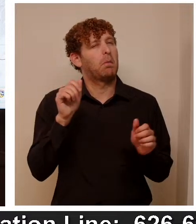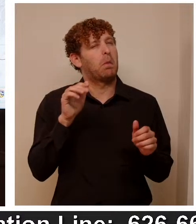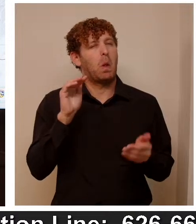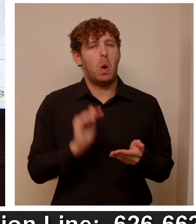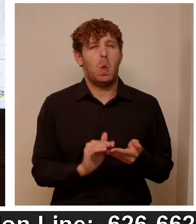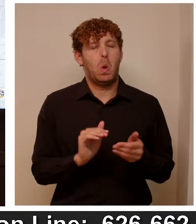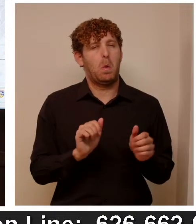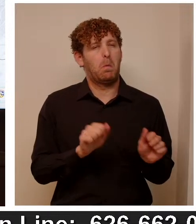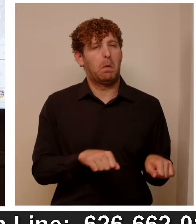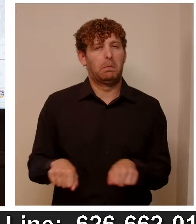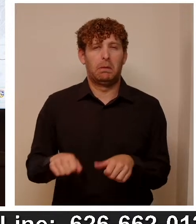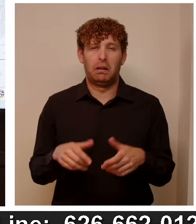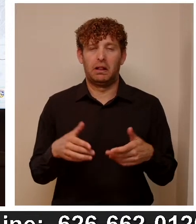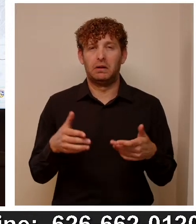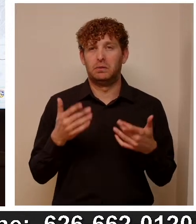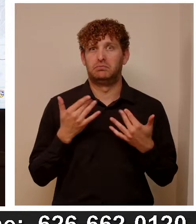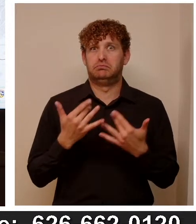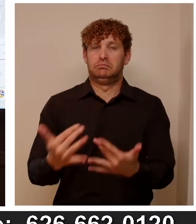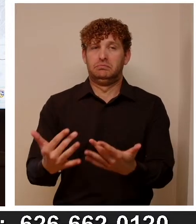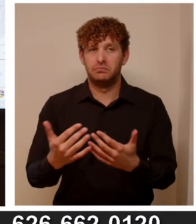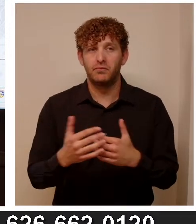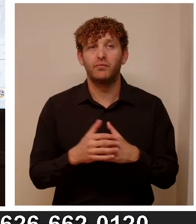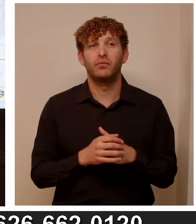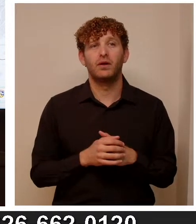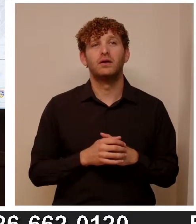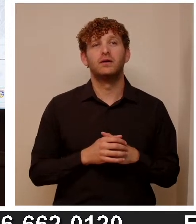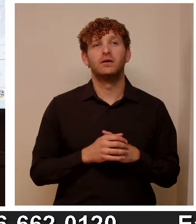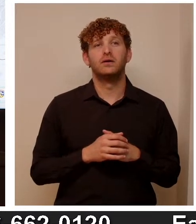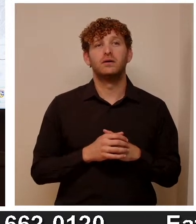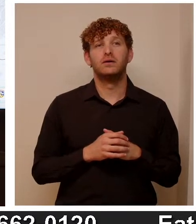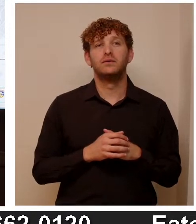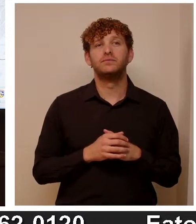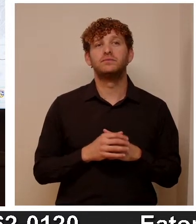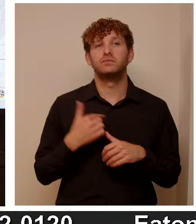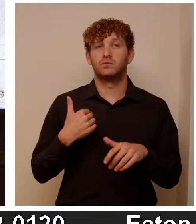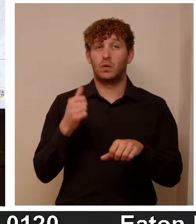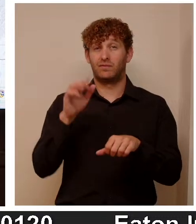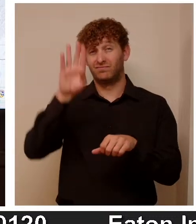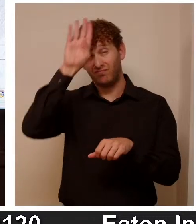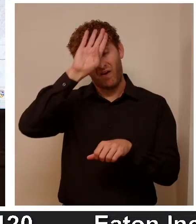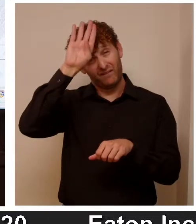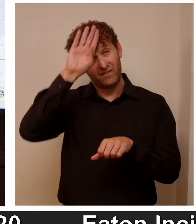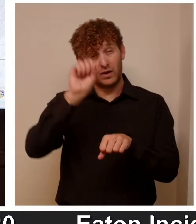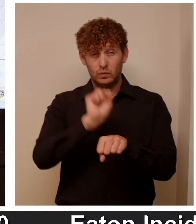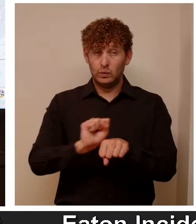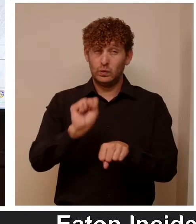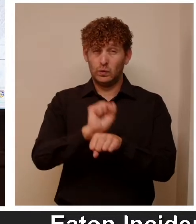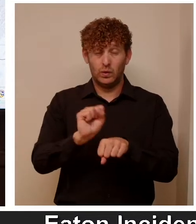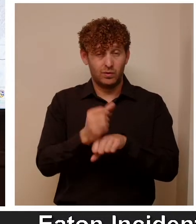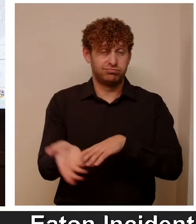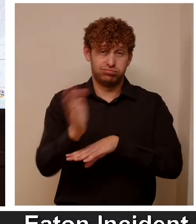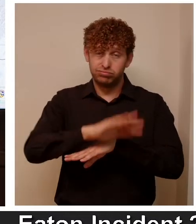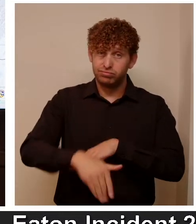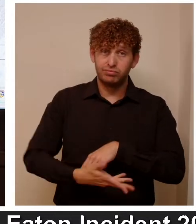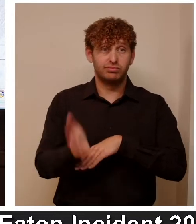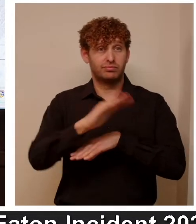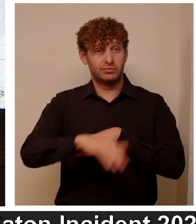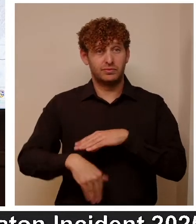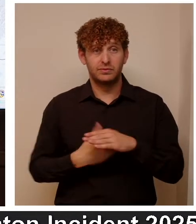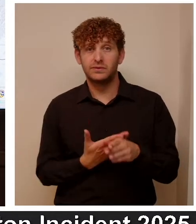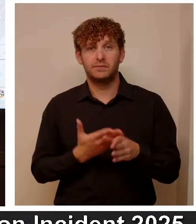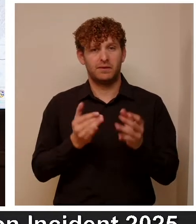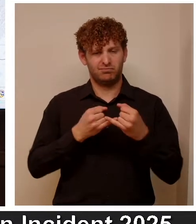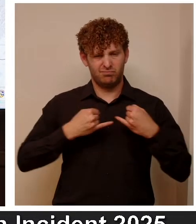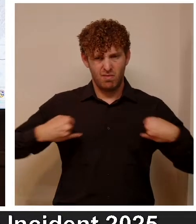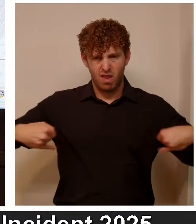fire spread. Our firefighters have been working tirelessly out on the fire line and down in the communities to meet